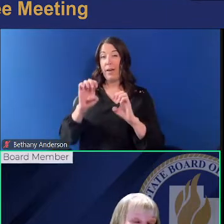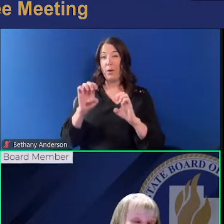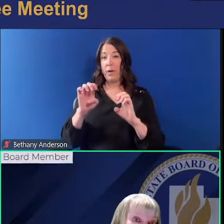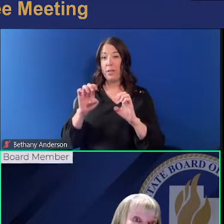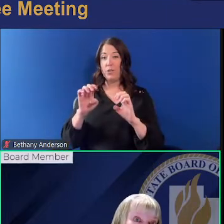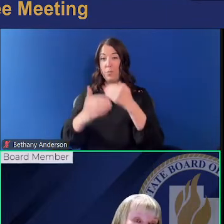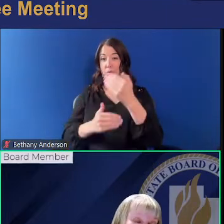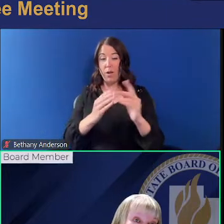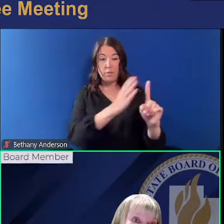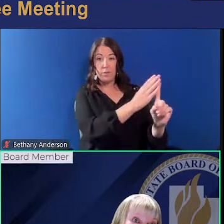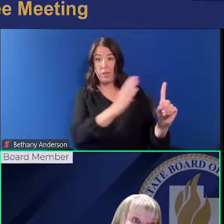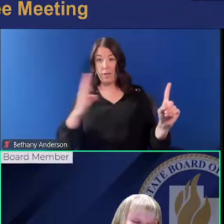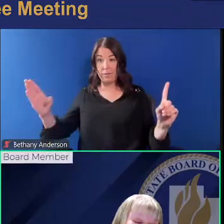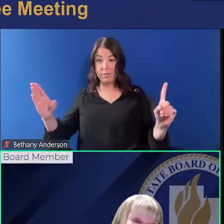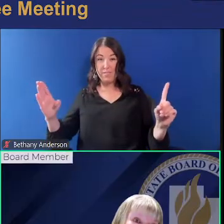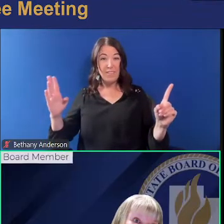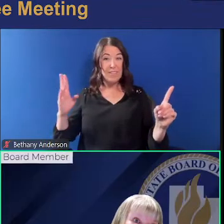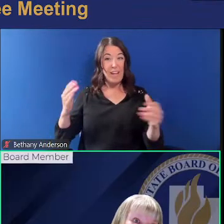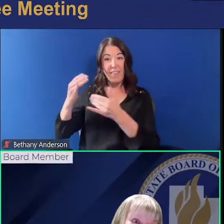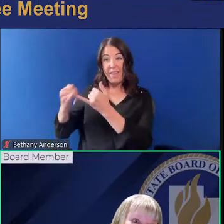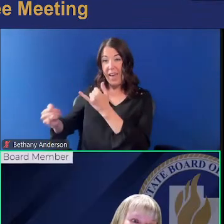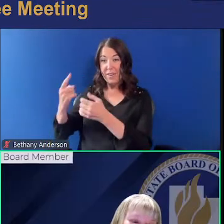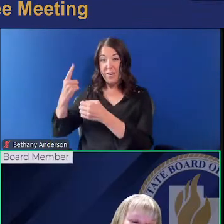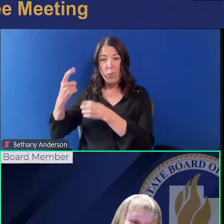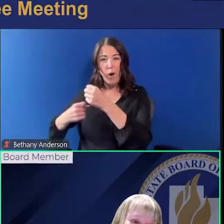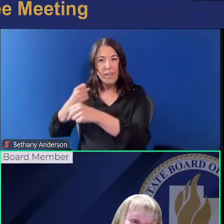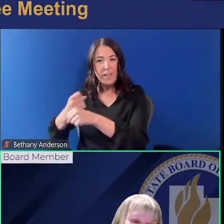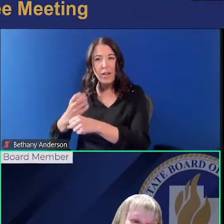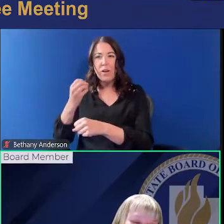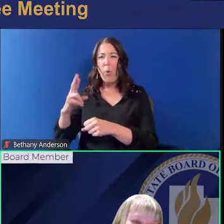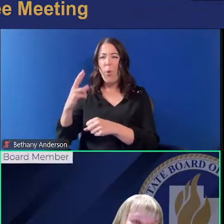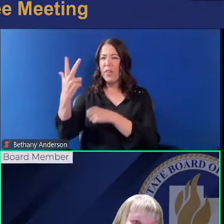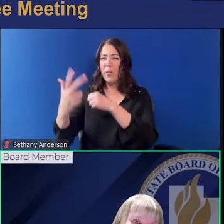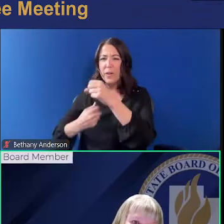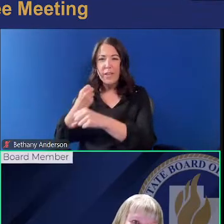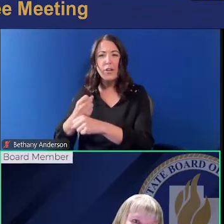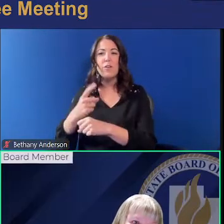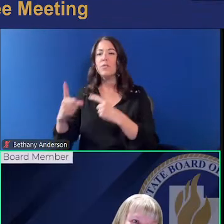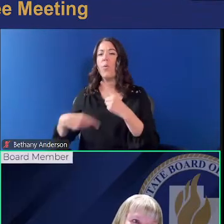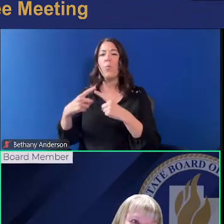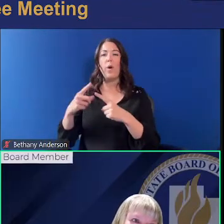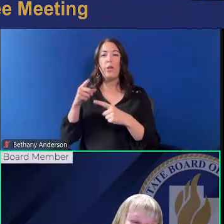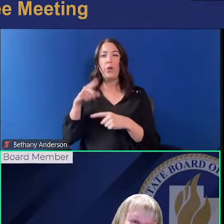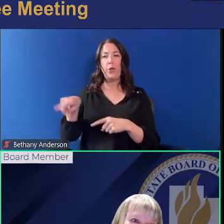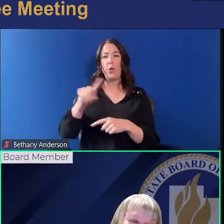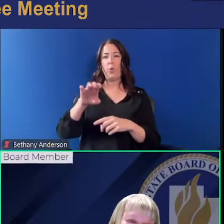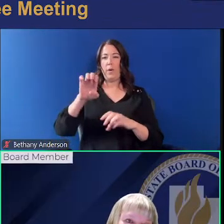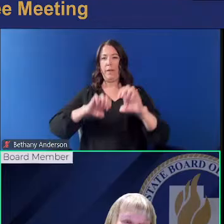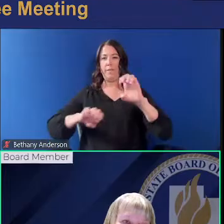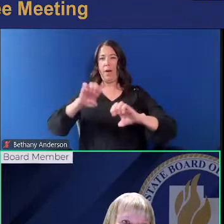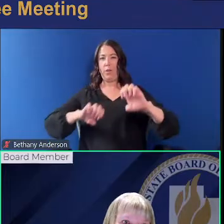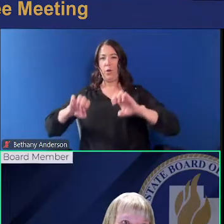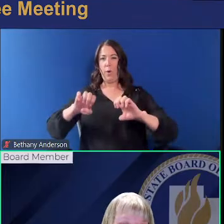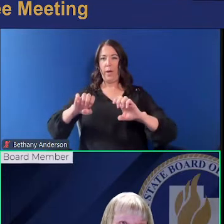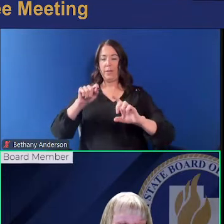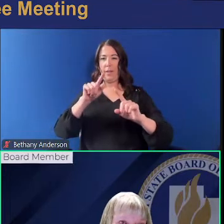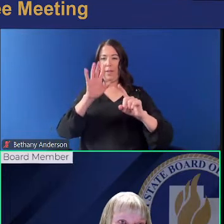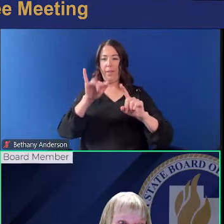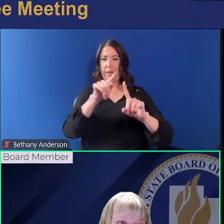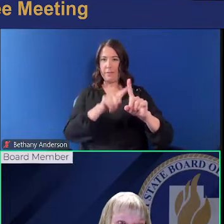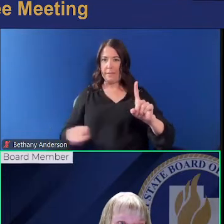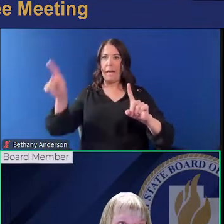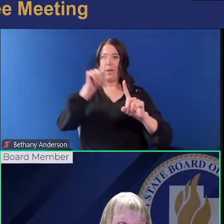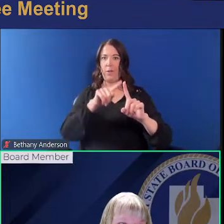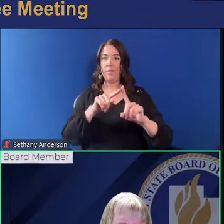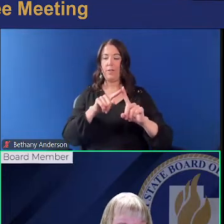end of each year or the 3-year cycle? When are you evaluating the cycle to make sure that it's